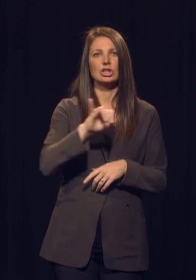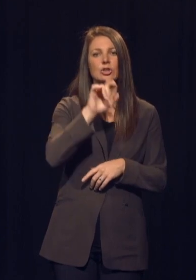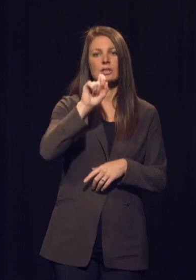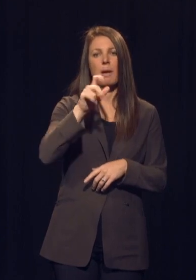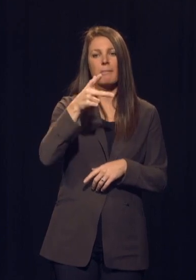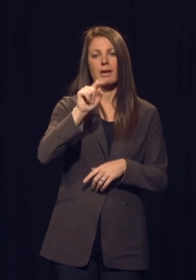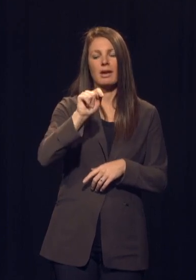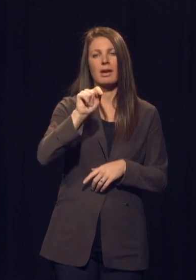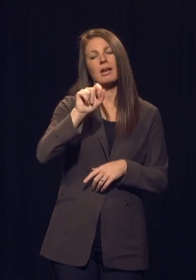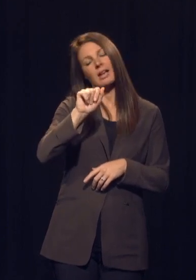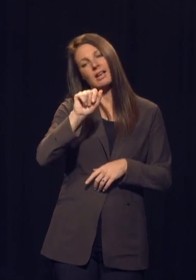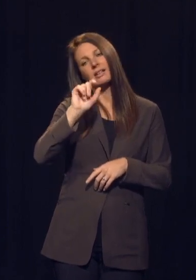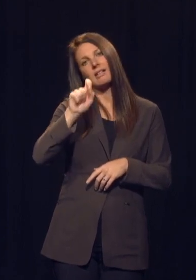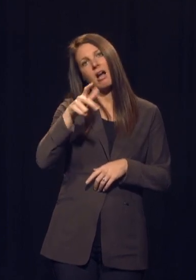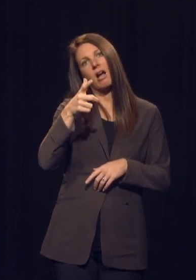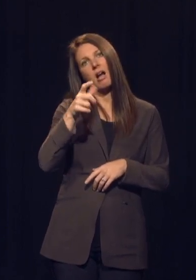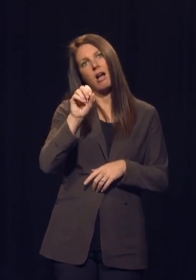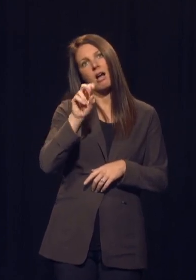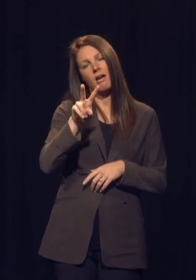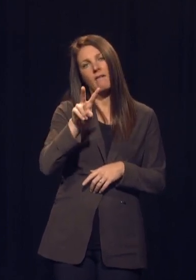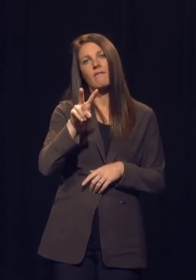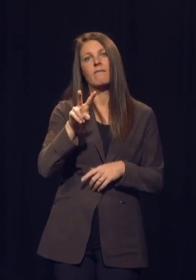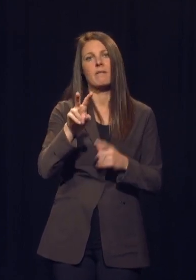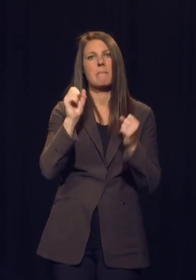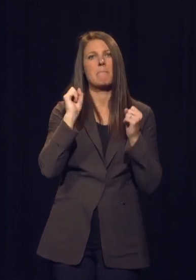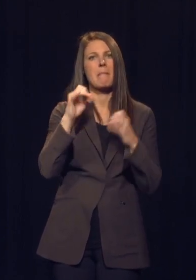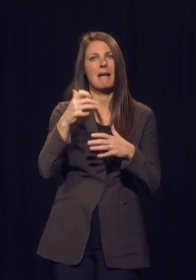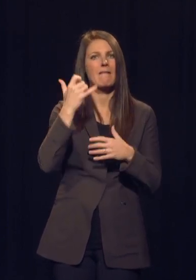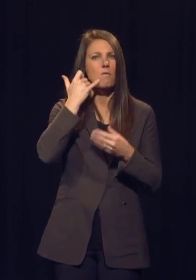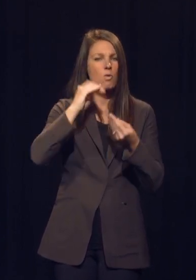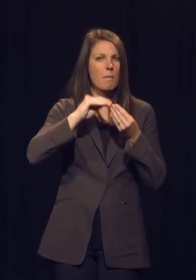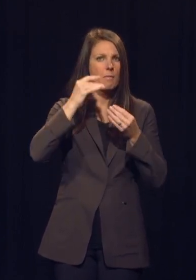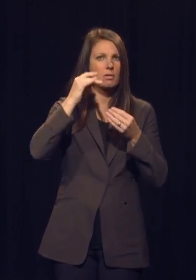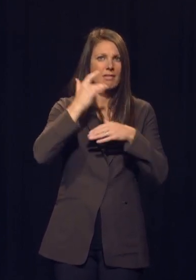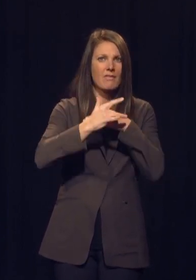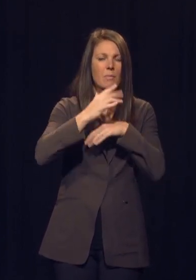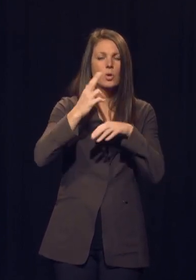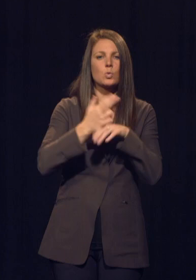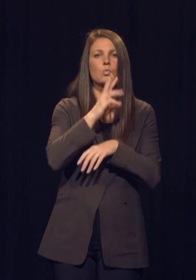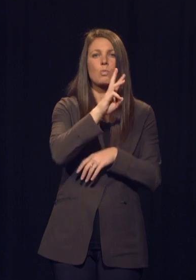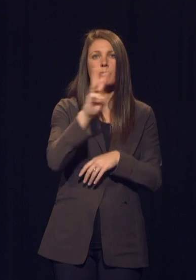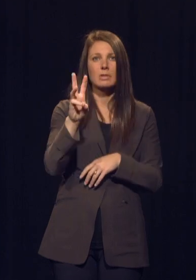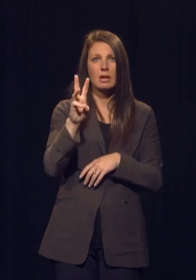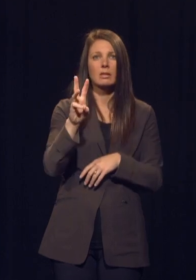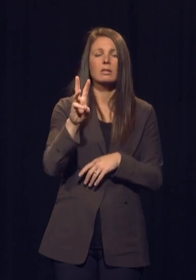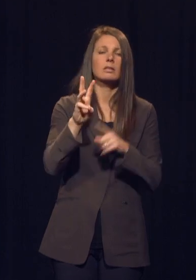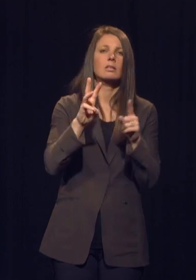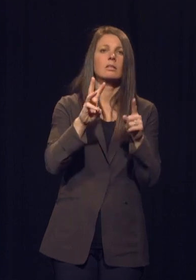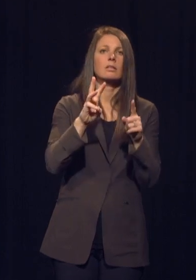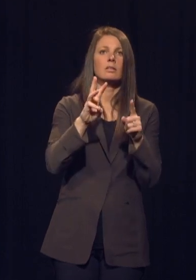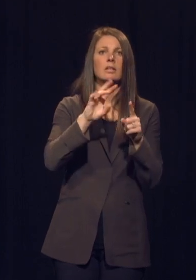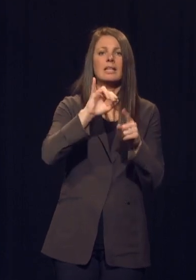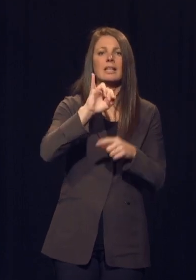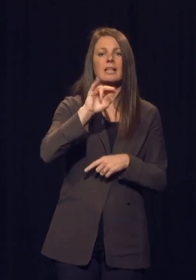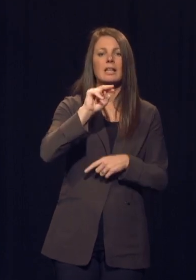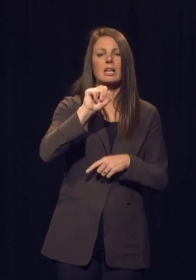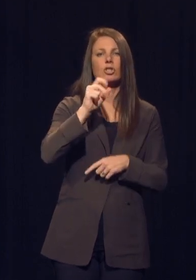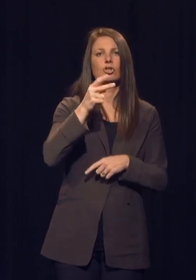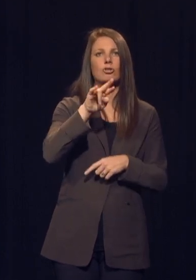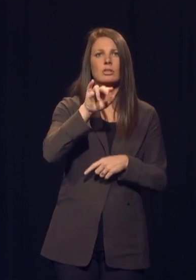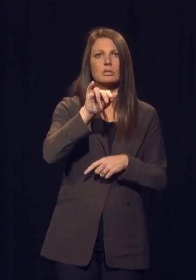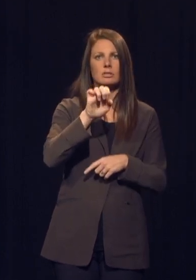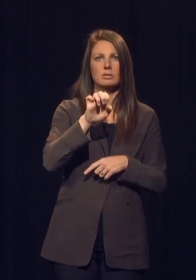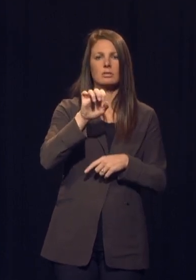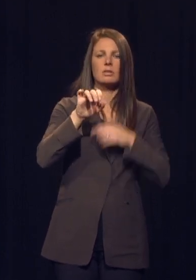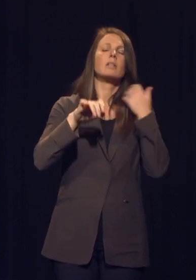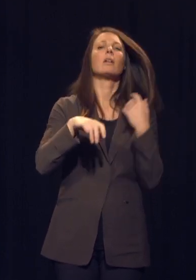insurance.pa.gov. And a number of consumer hotlines are available through our website. The main one that we would recommend reaching out to is